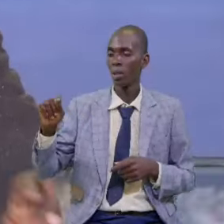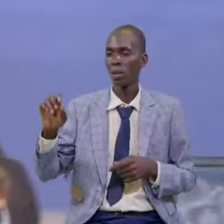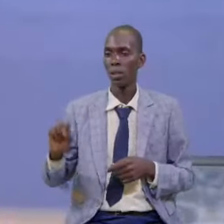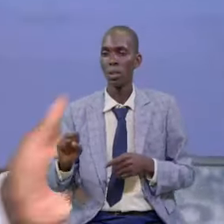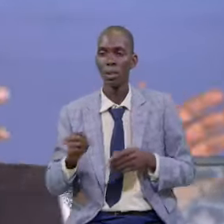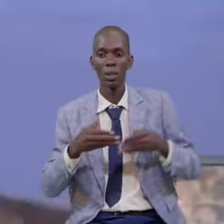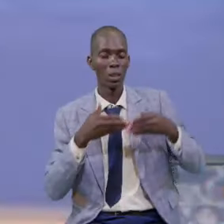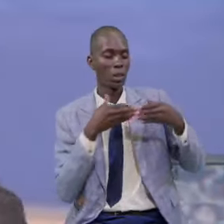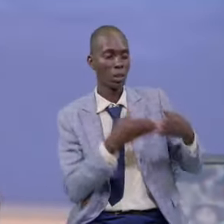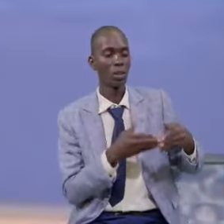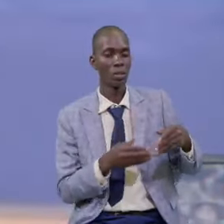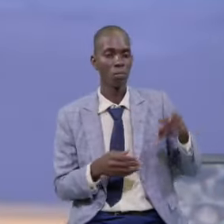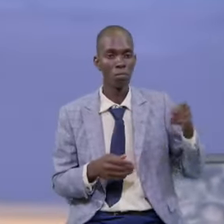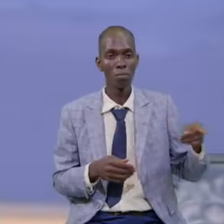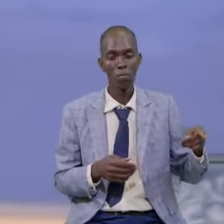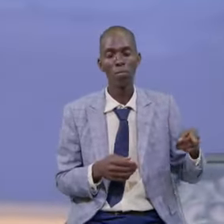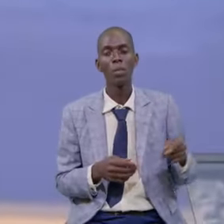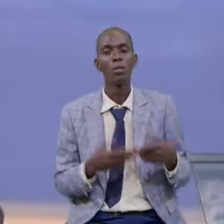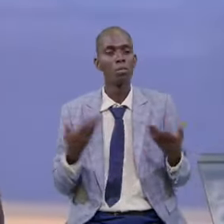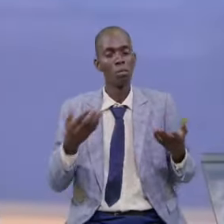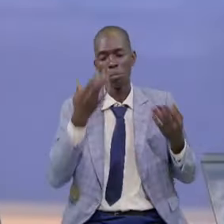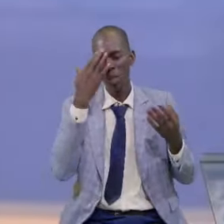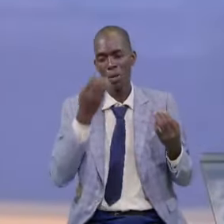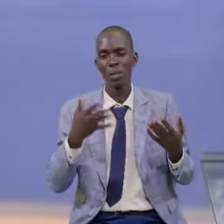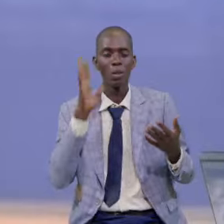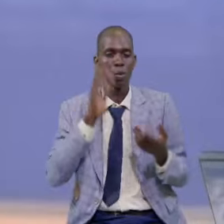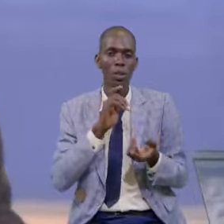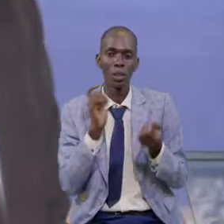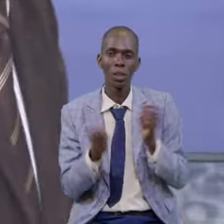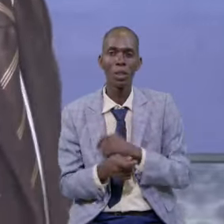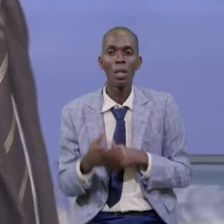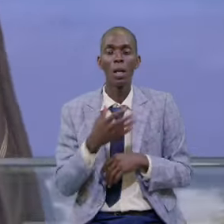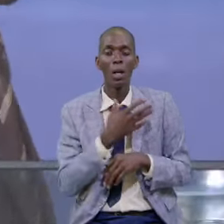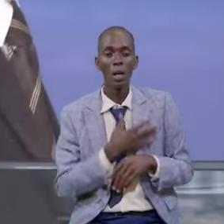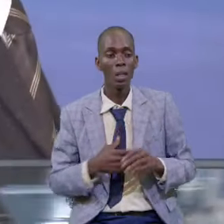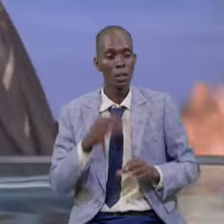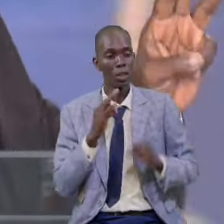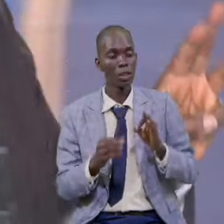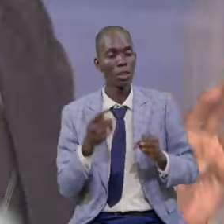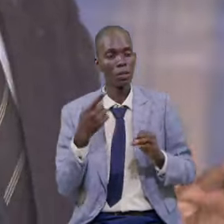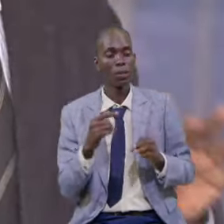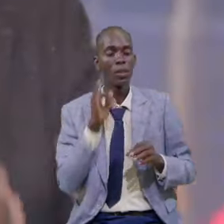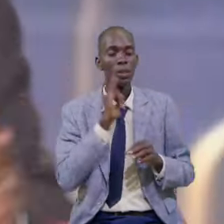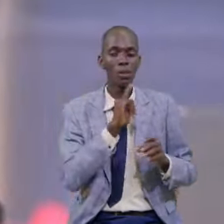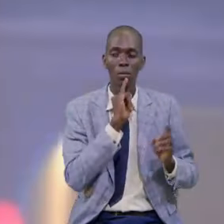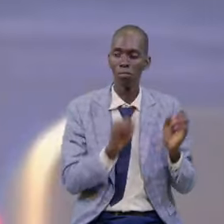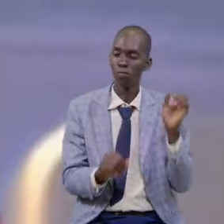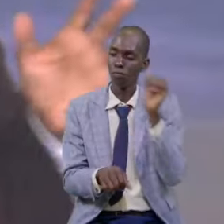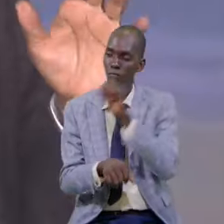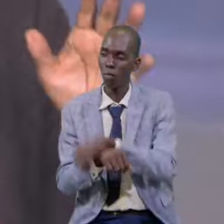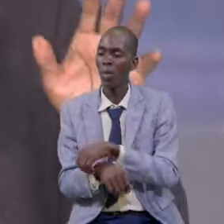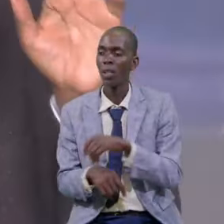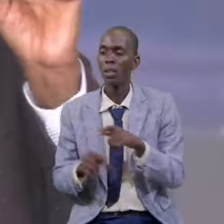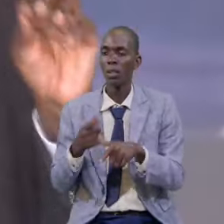the leader of the Israelites and the Philistines, a great, you know, there's going to be a great change. There are four people